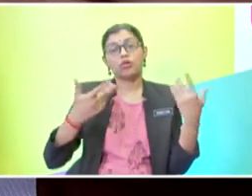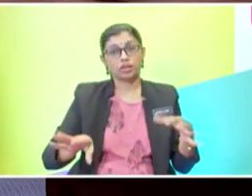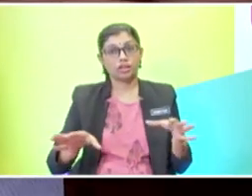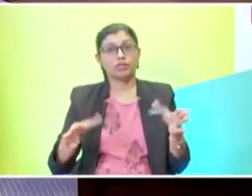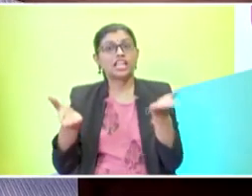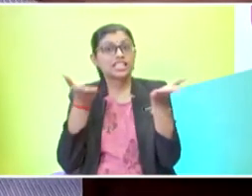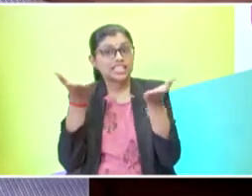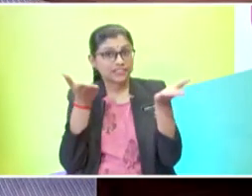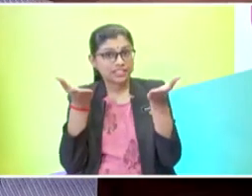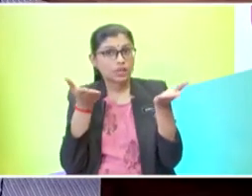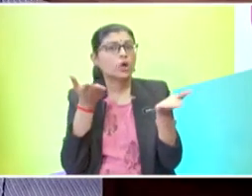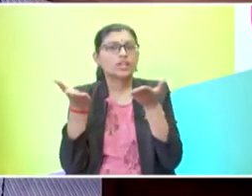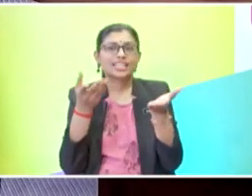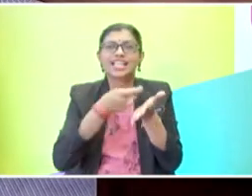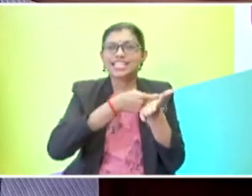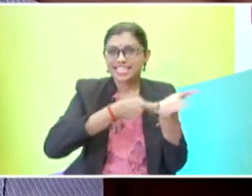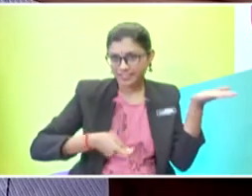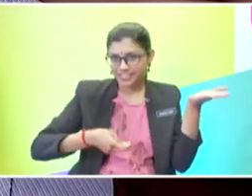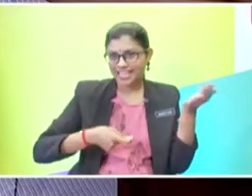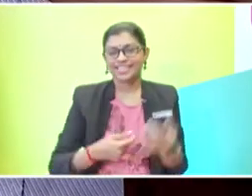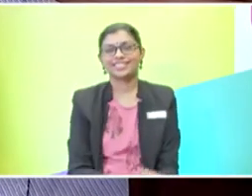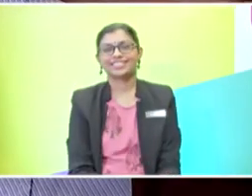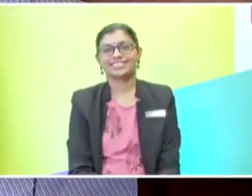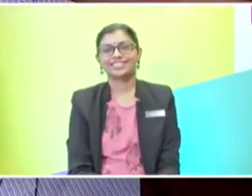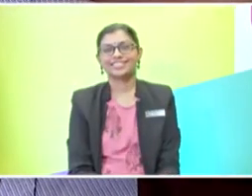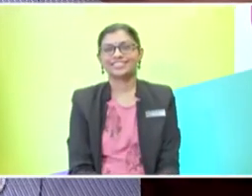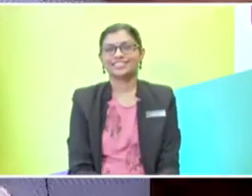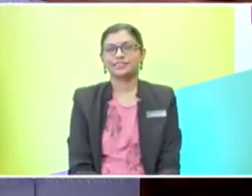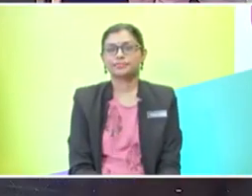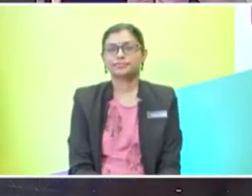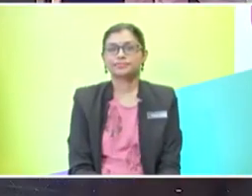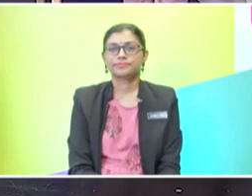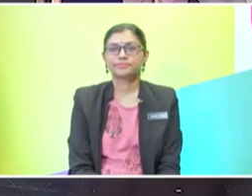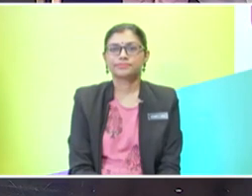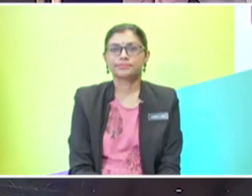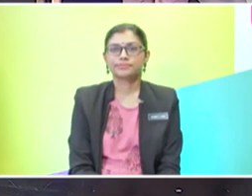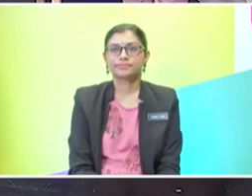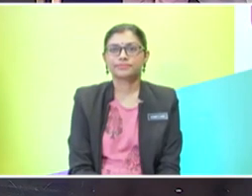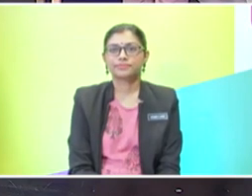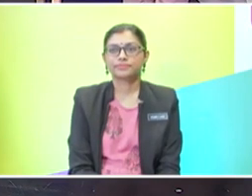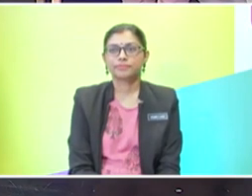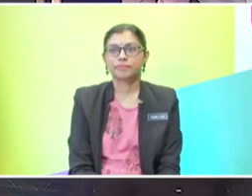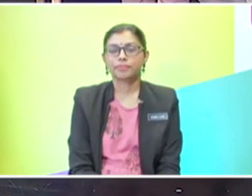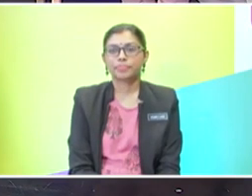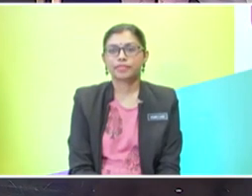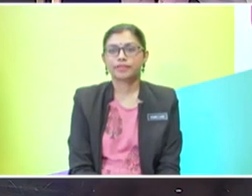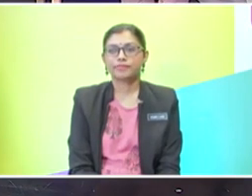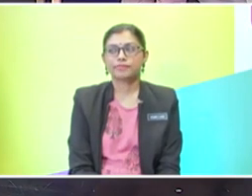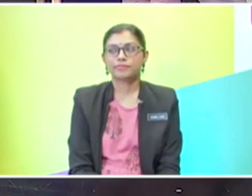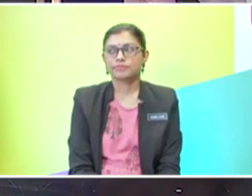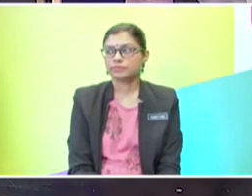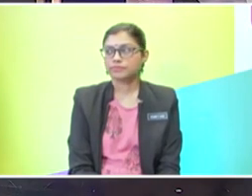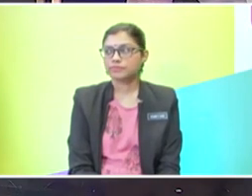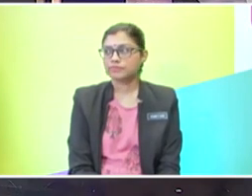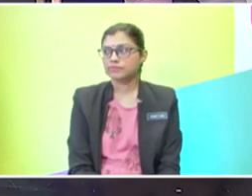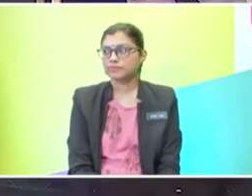is service. Service. Can you guys guess? That's right, it's service tax. Is that correct, teacher? Yes, you're right. Okay. Service tax is